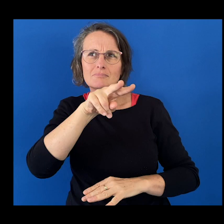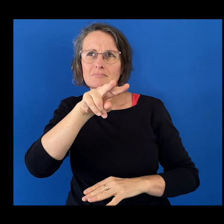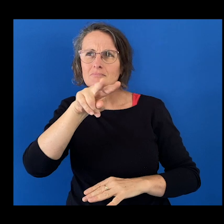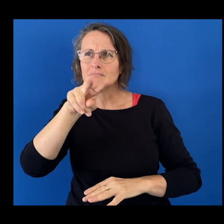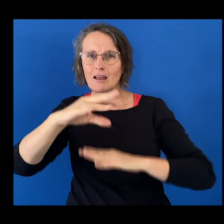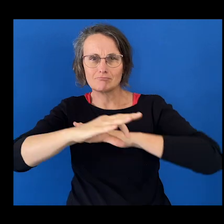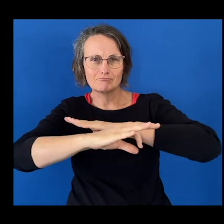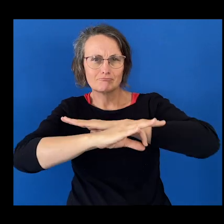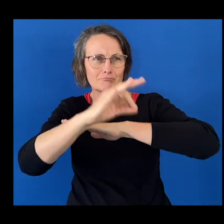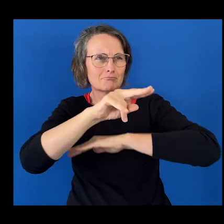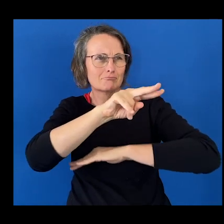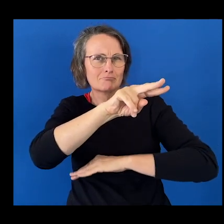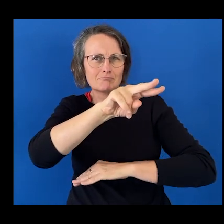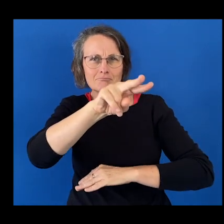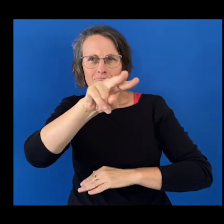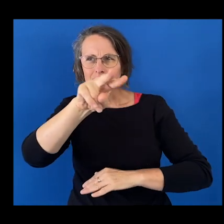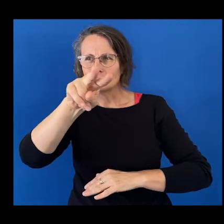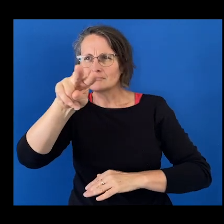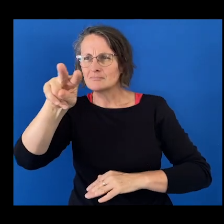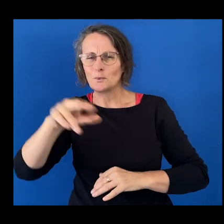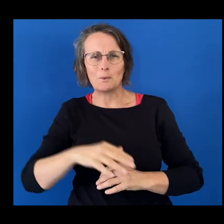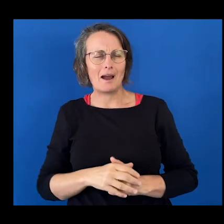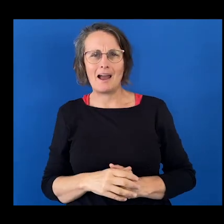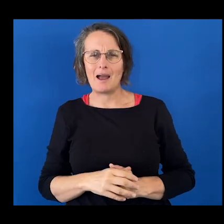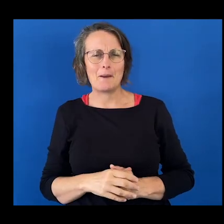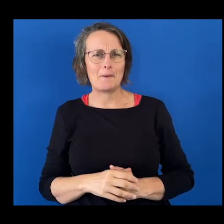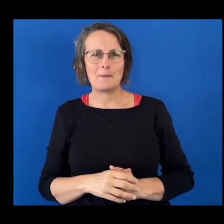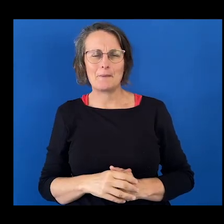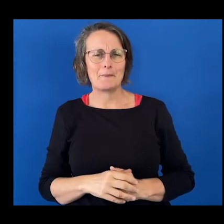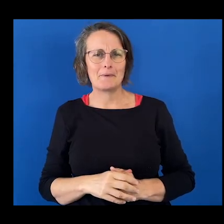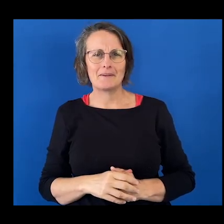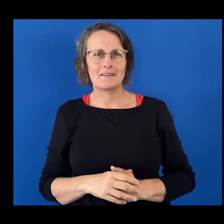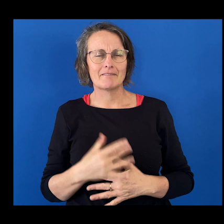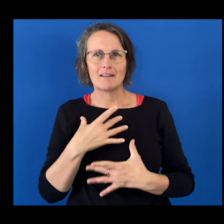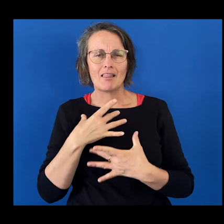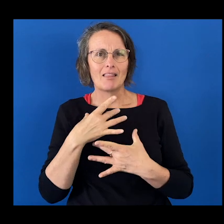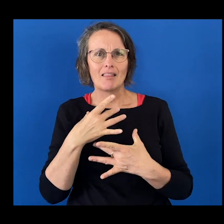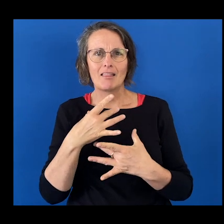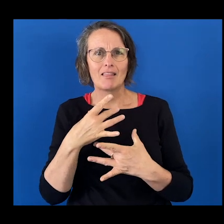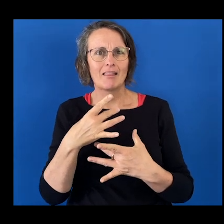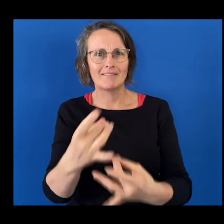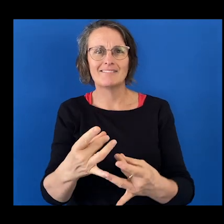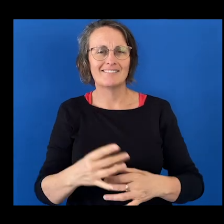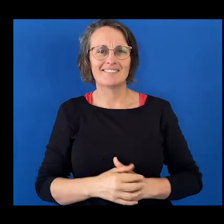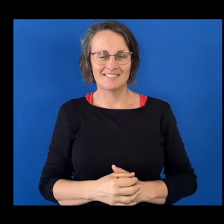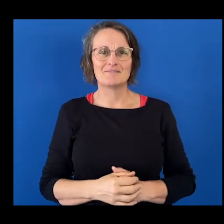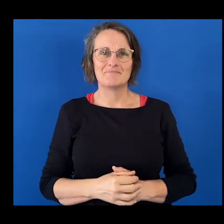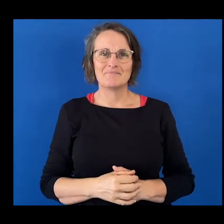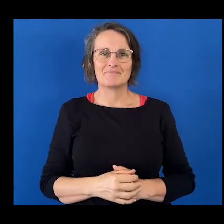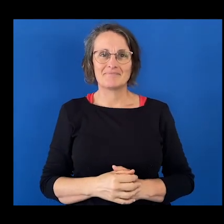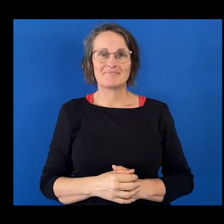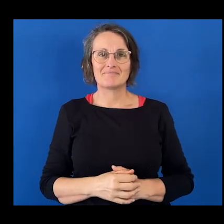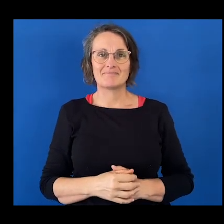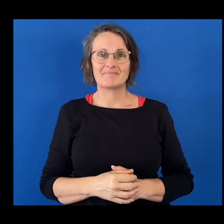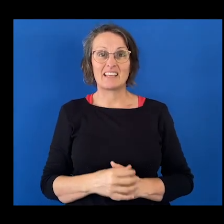this horizon, which, like every horizon, it just suggests foreverness,